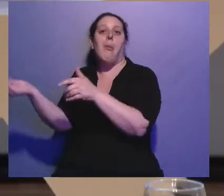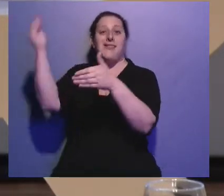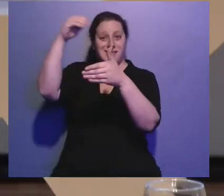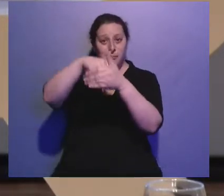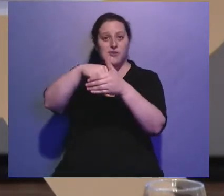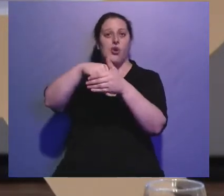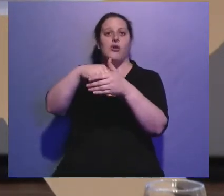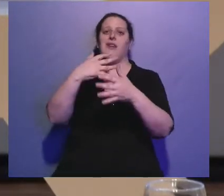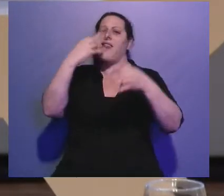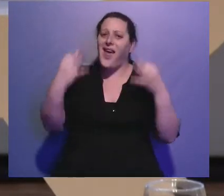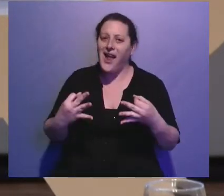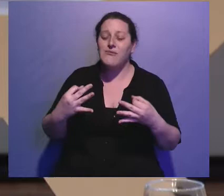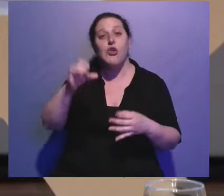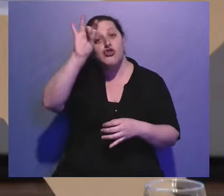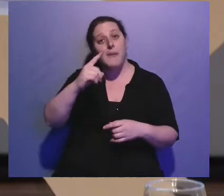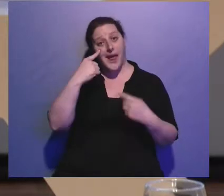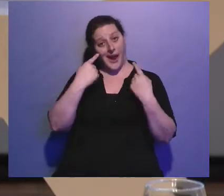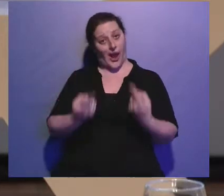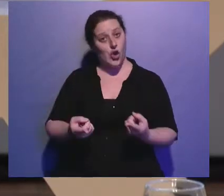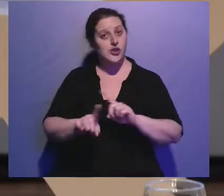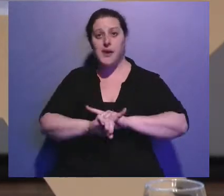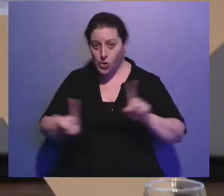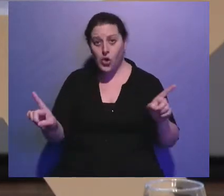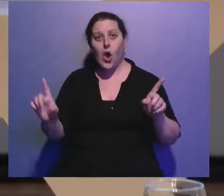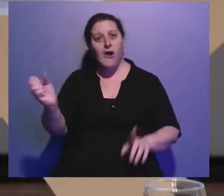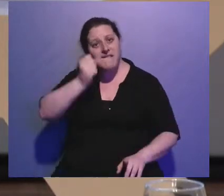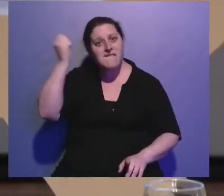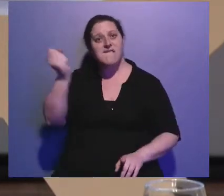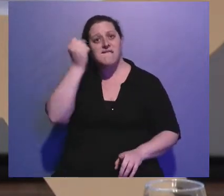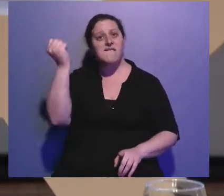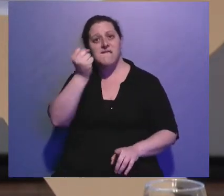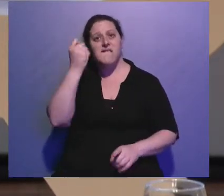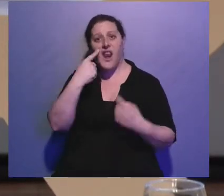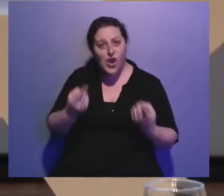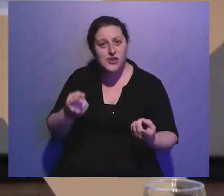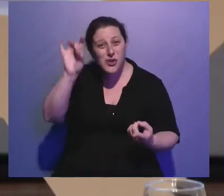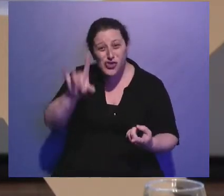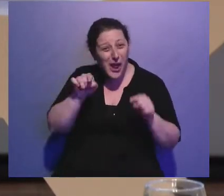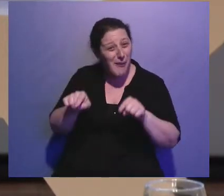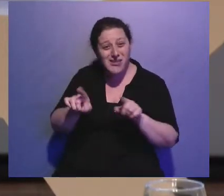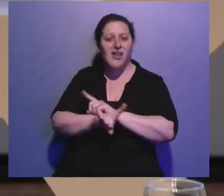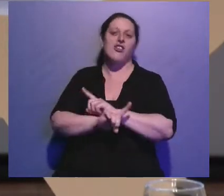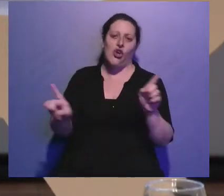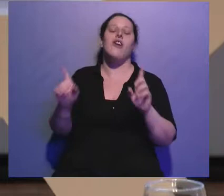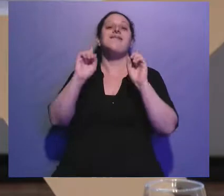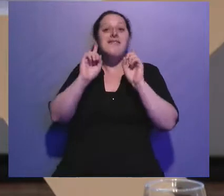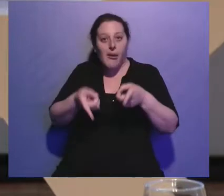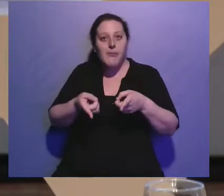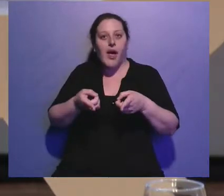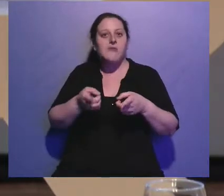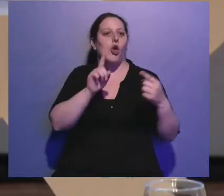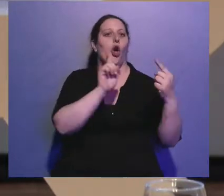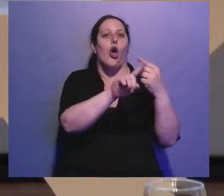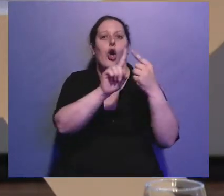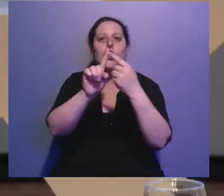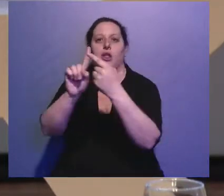but like my colleagues have said, make those connections actually impactful. One thing that we heard in the city